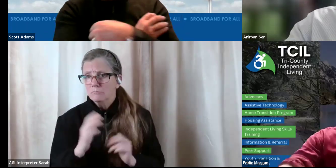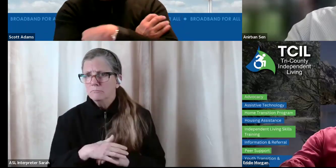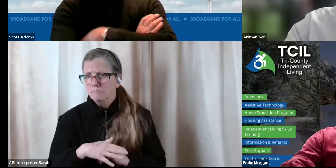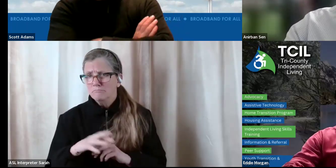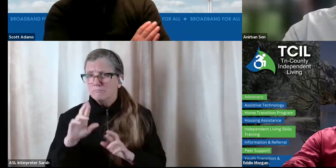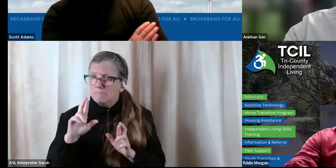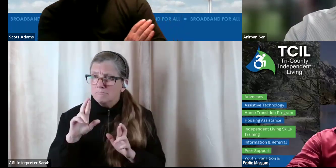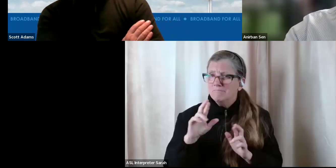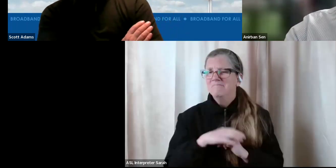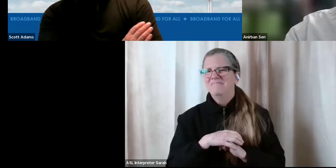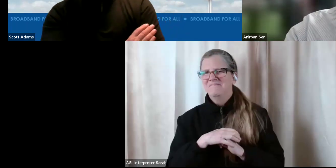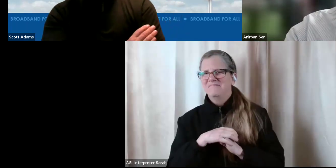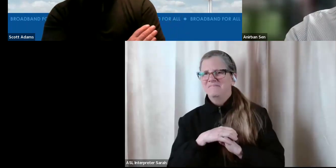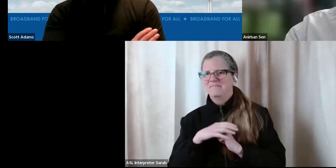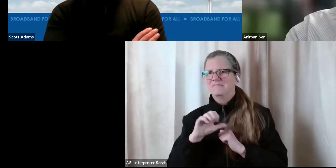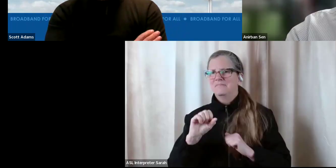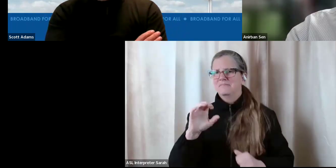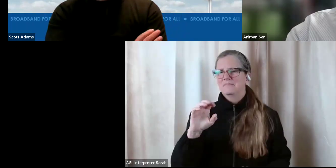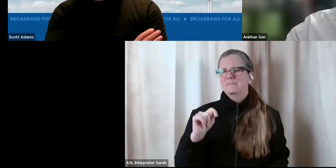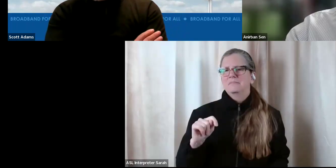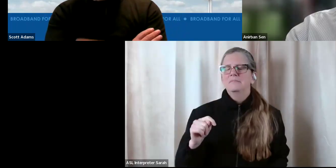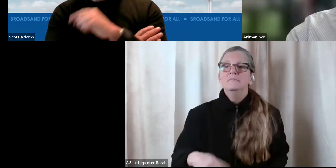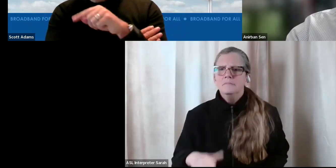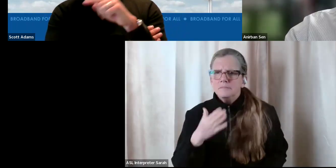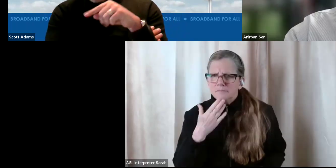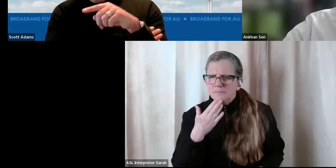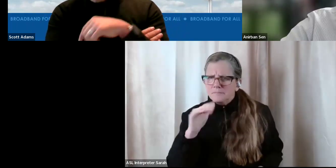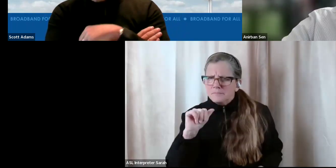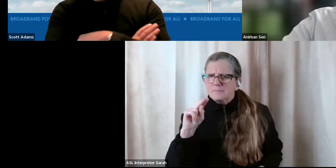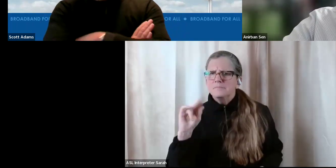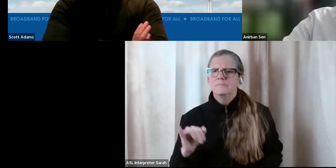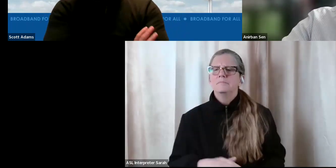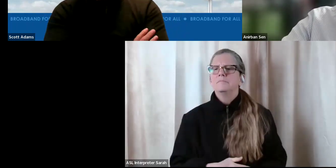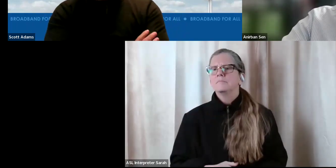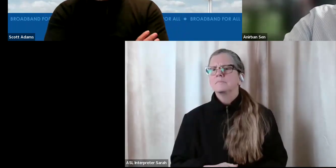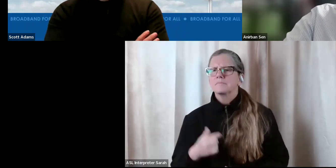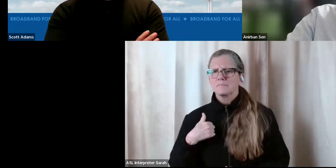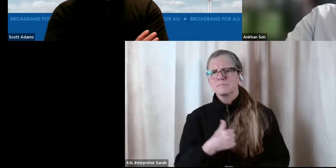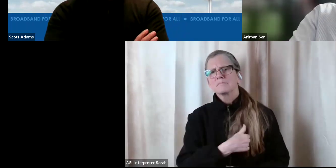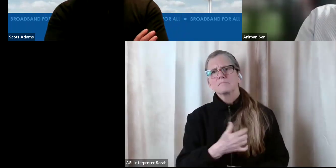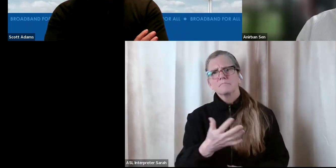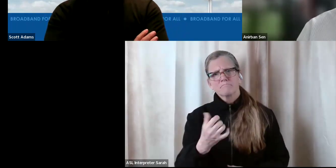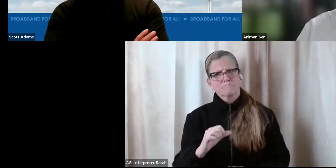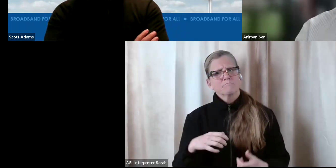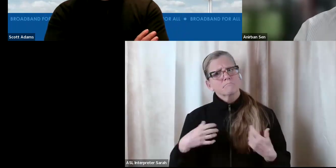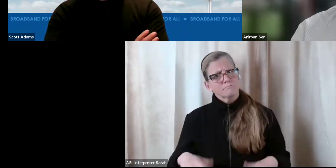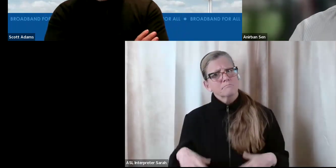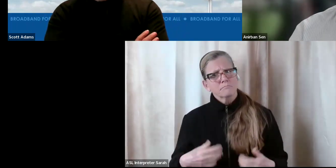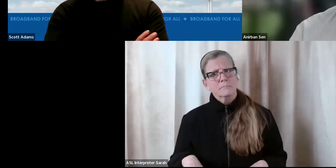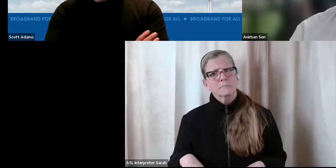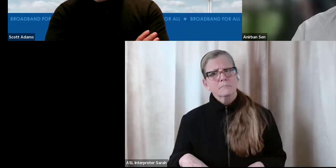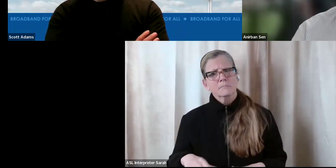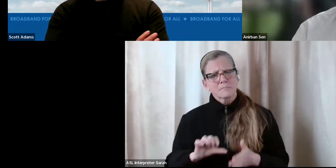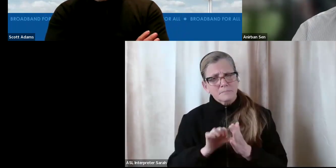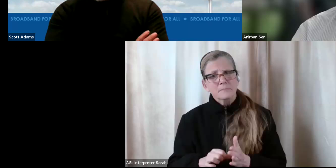Yeah, and Ani, thank you for that, because I think that that's the something that we want to underscore is that during the